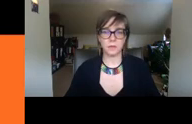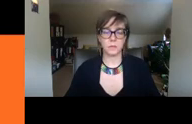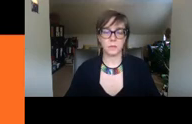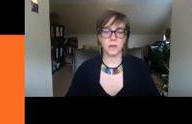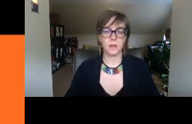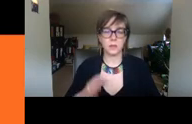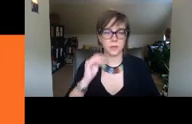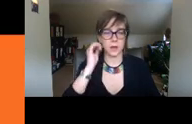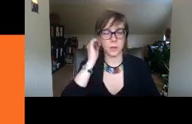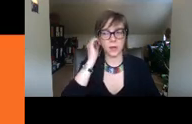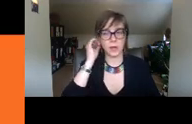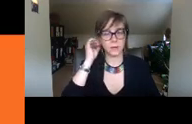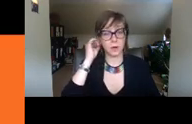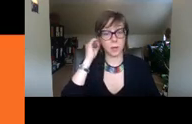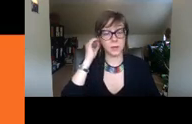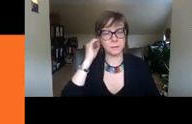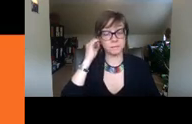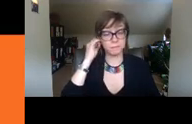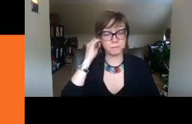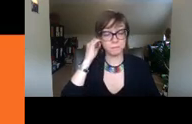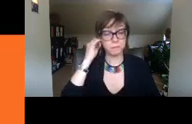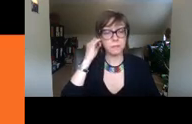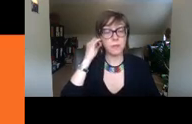comments. Unless there was a typo, I didn't edit the comments.